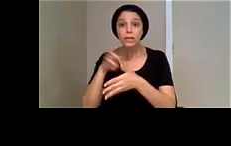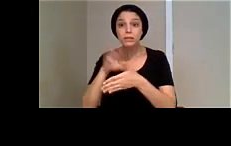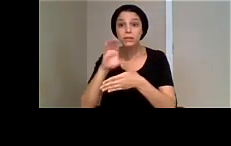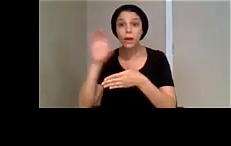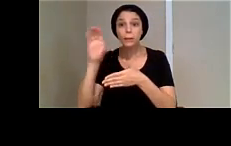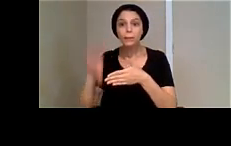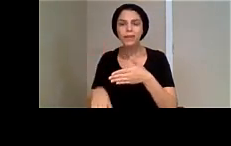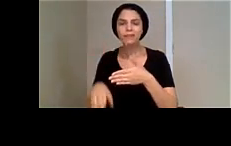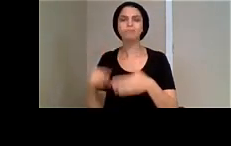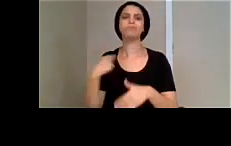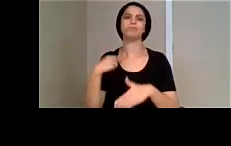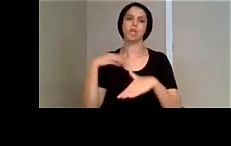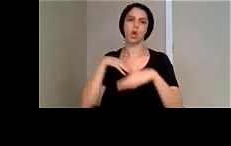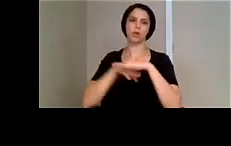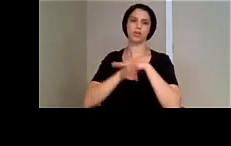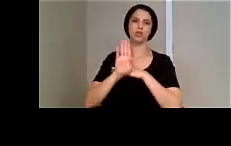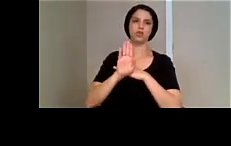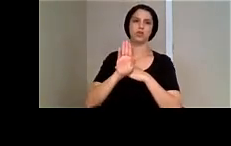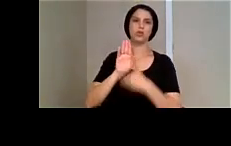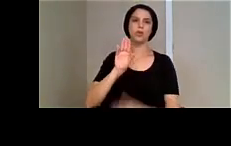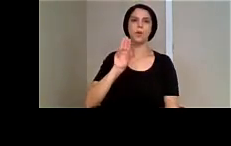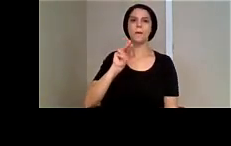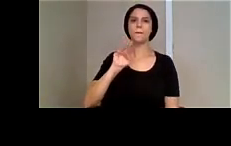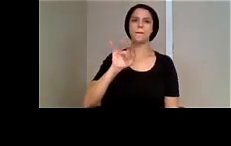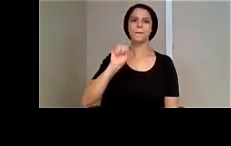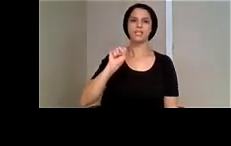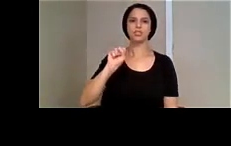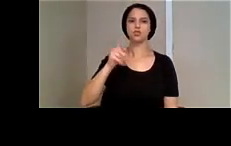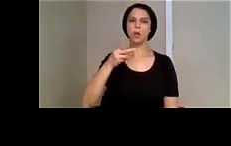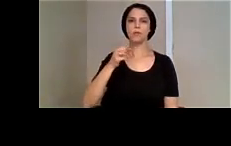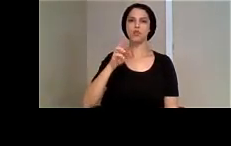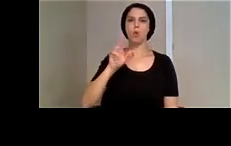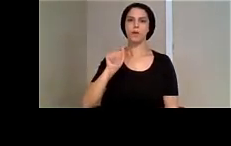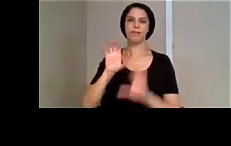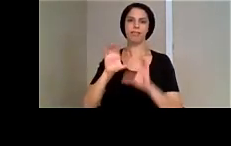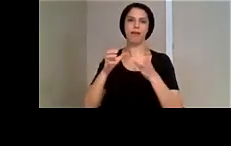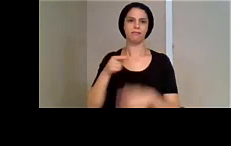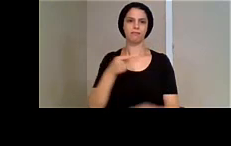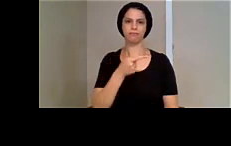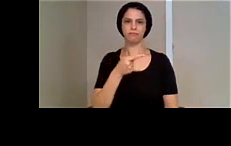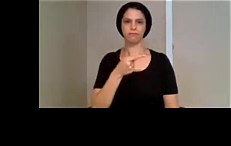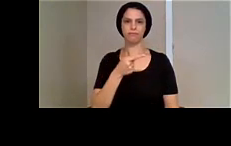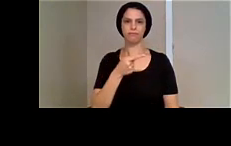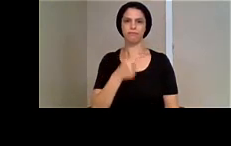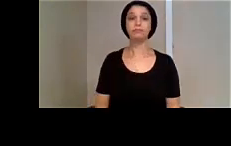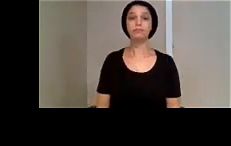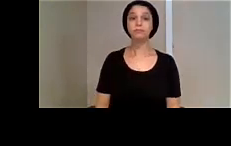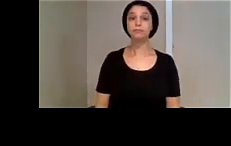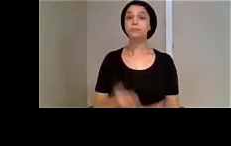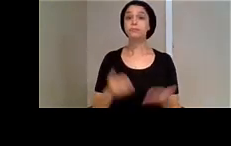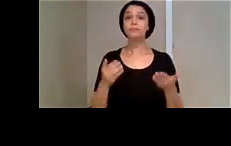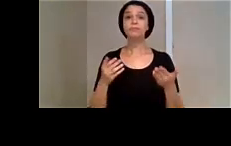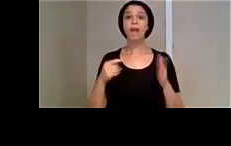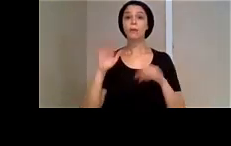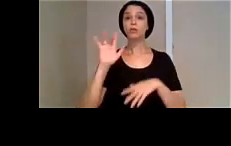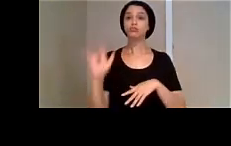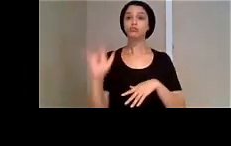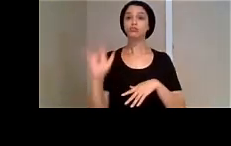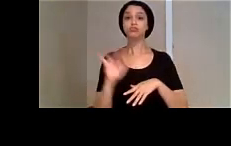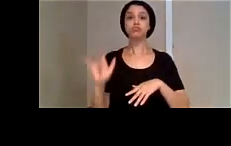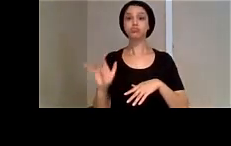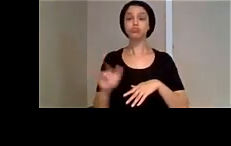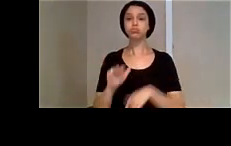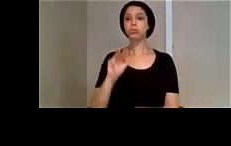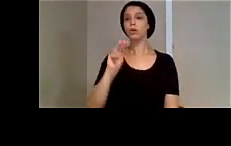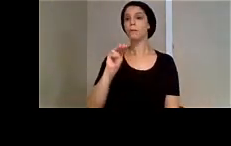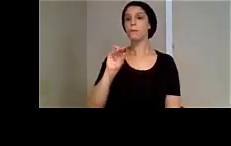going to go into the Mrs. Trombatore's classroom course. And here I'm going to drill down into modules because I